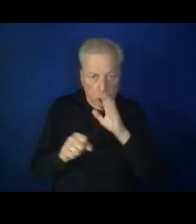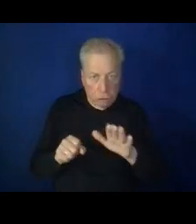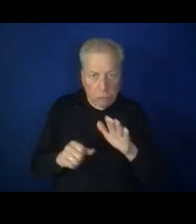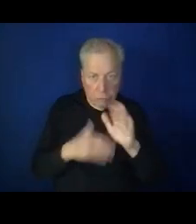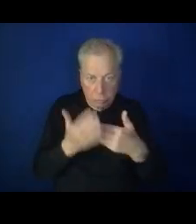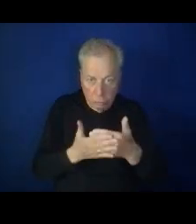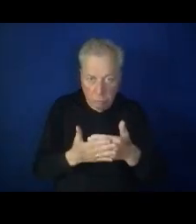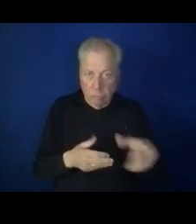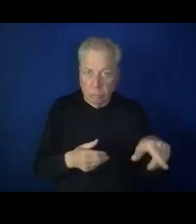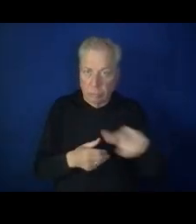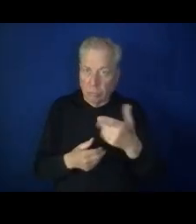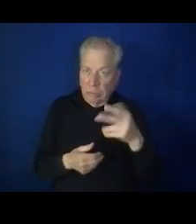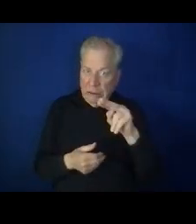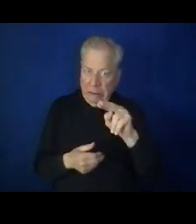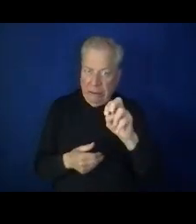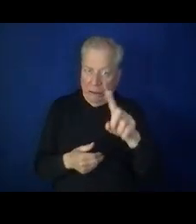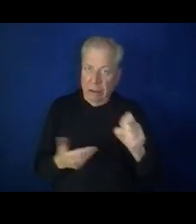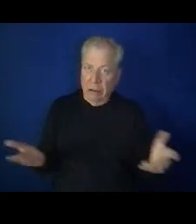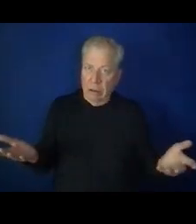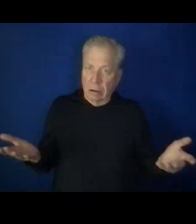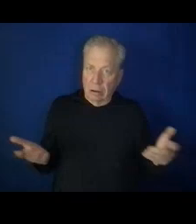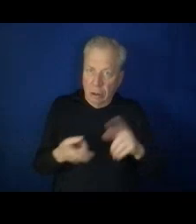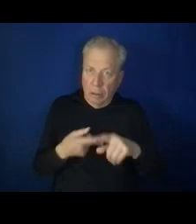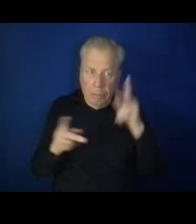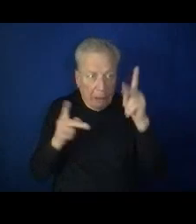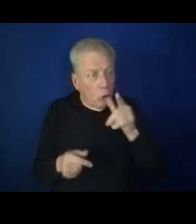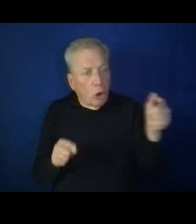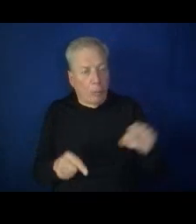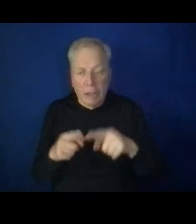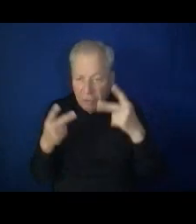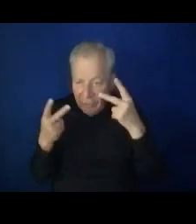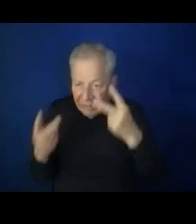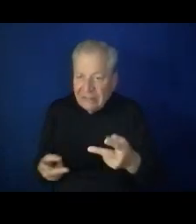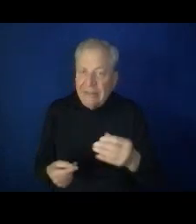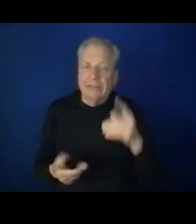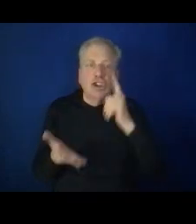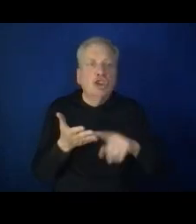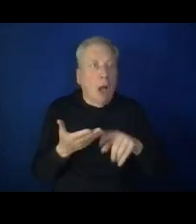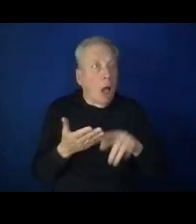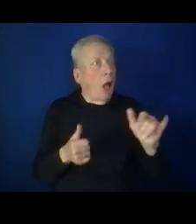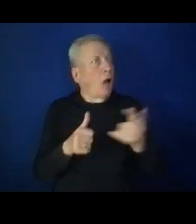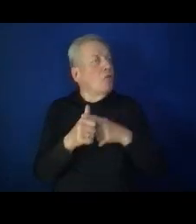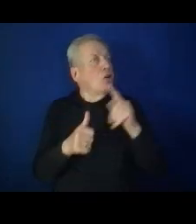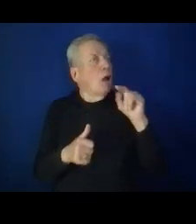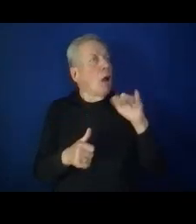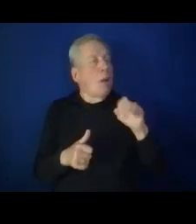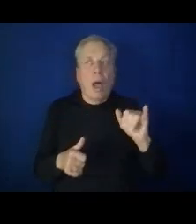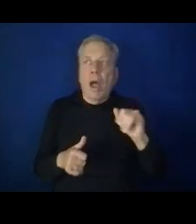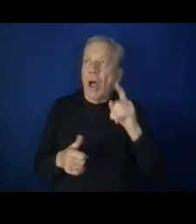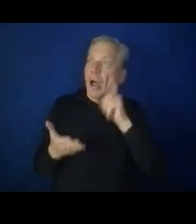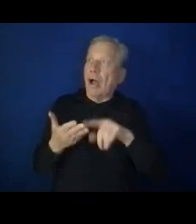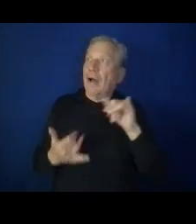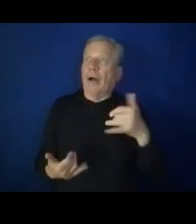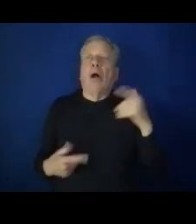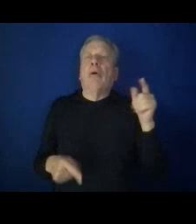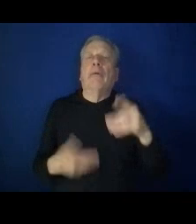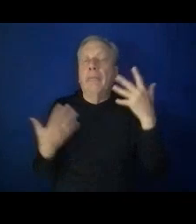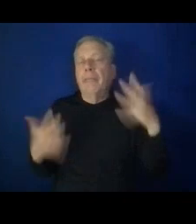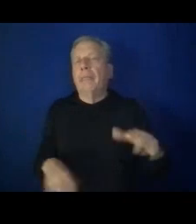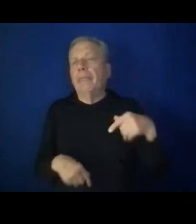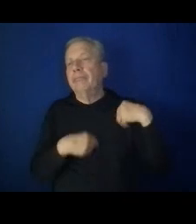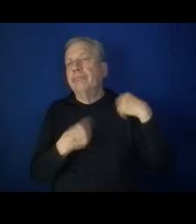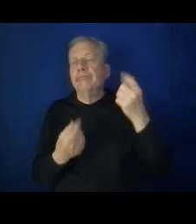need, right? 4.5 million people coming to visit and check it out and see it for the first time, see it for the 20th time. But people are